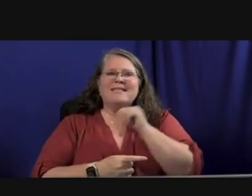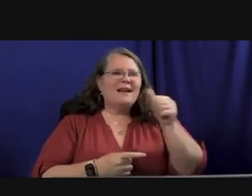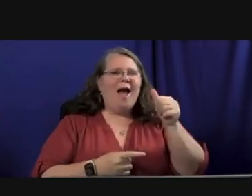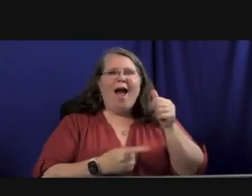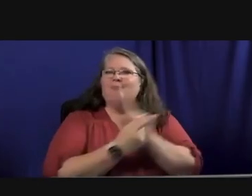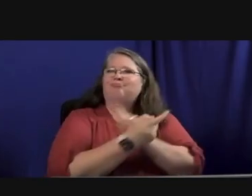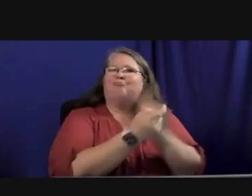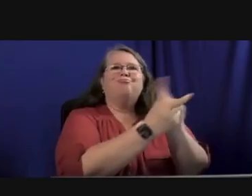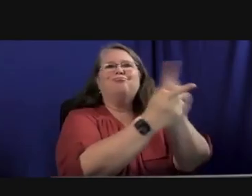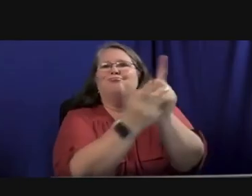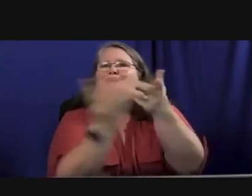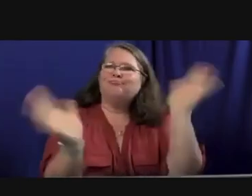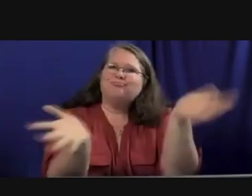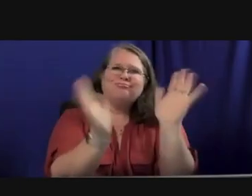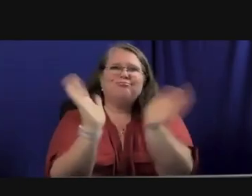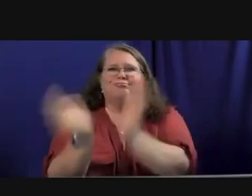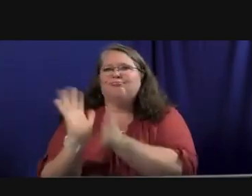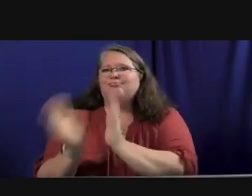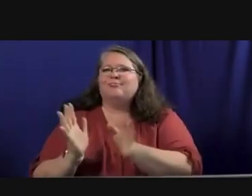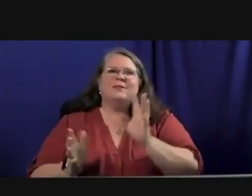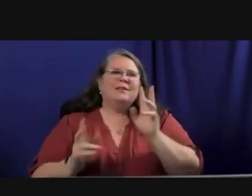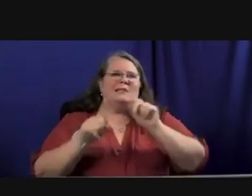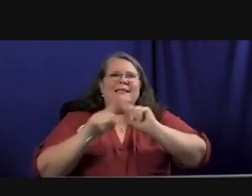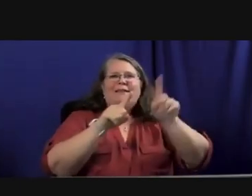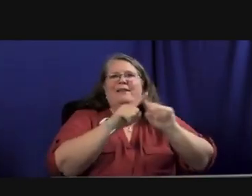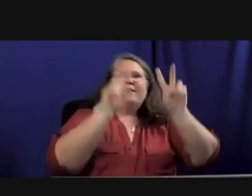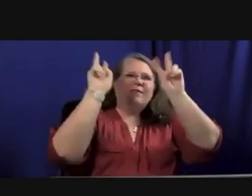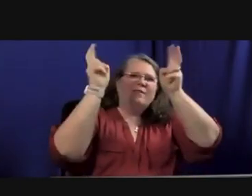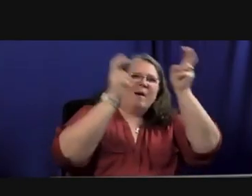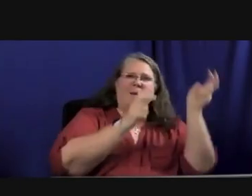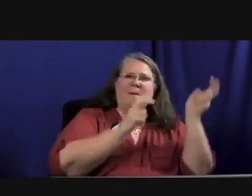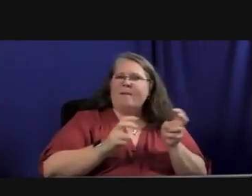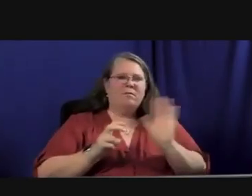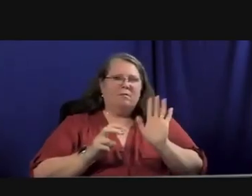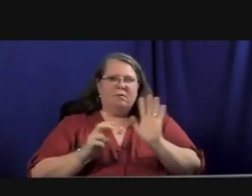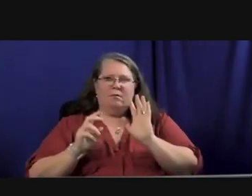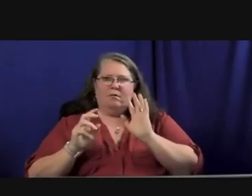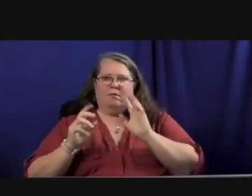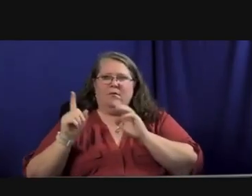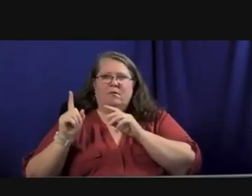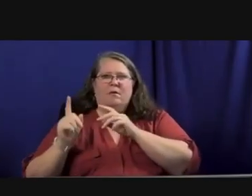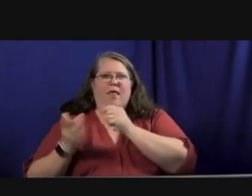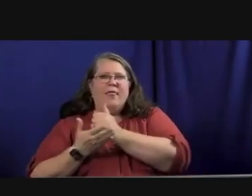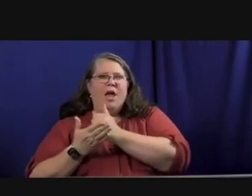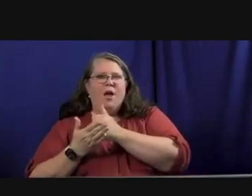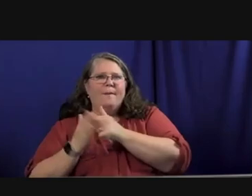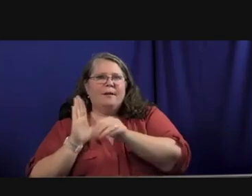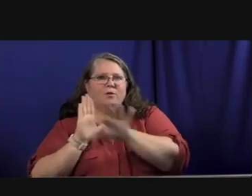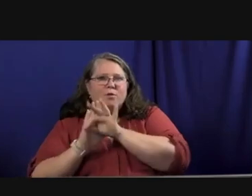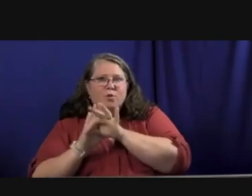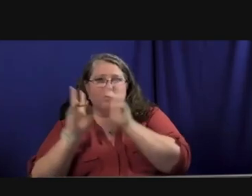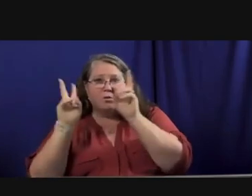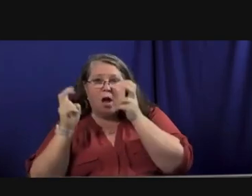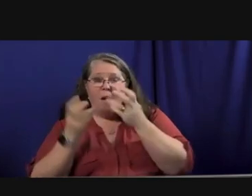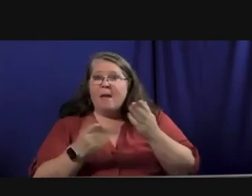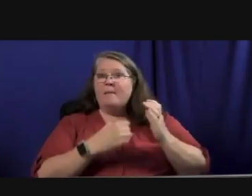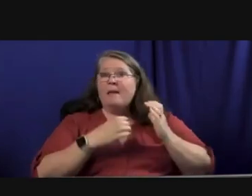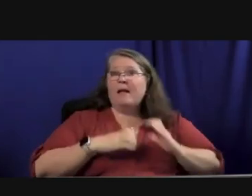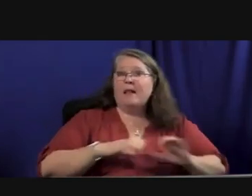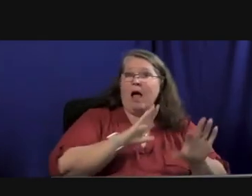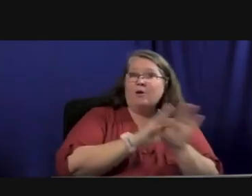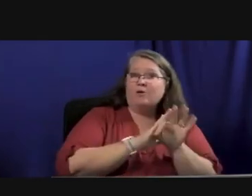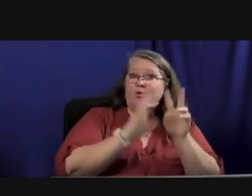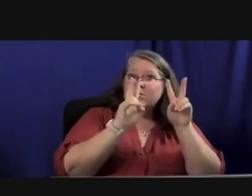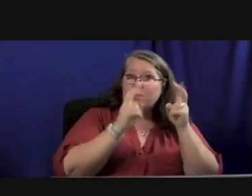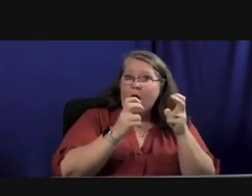Usually the environment is in a controlled environment by the therapist. Typically, we don't jump around